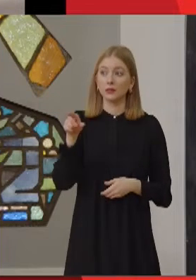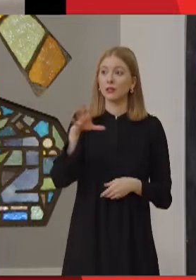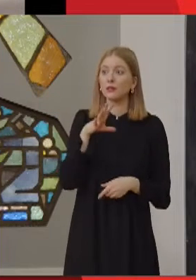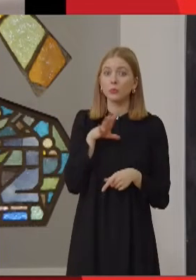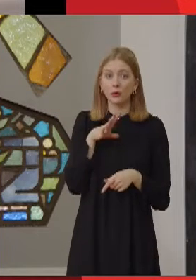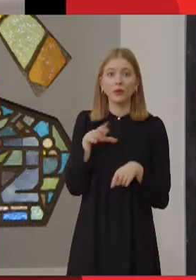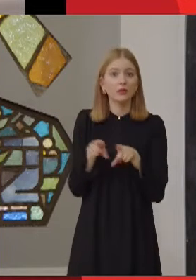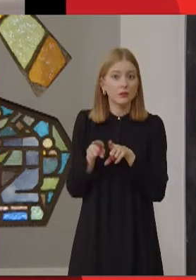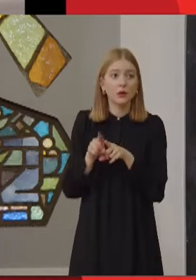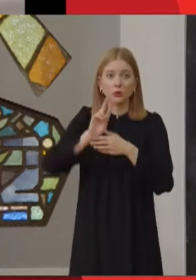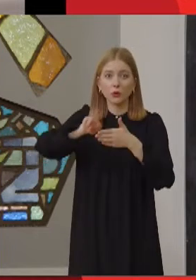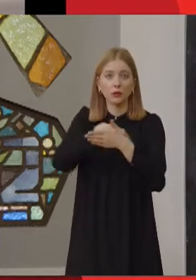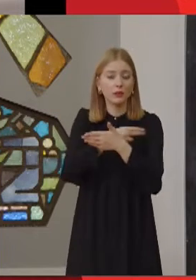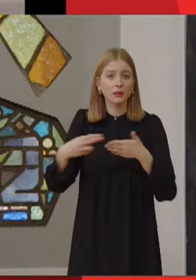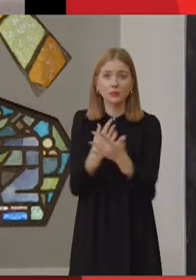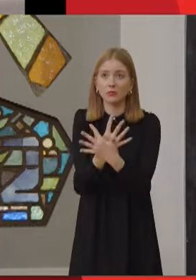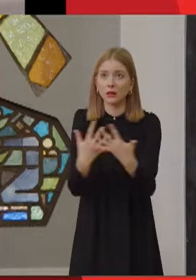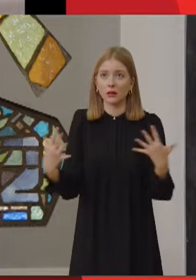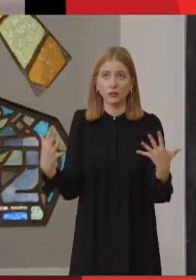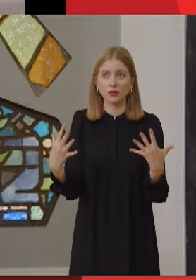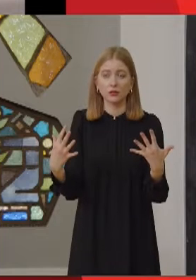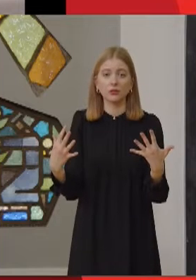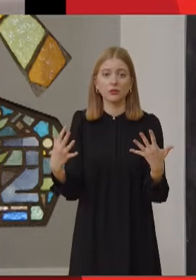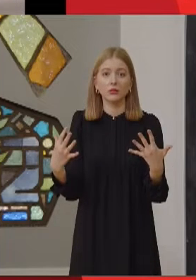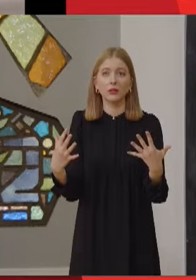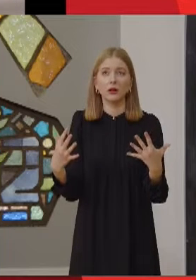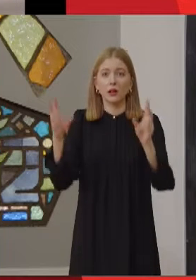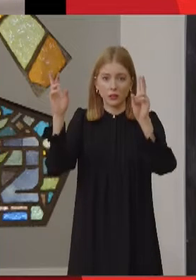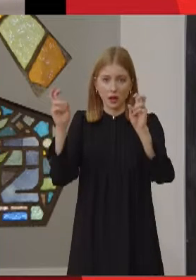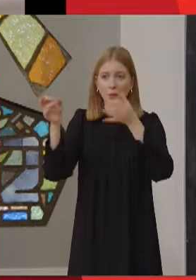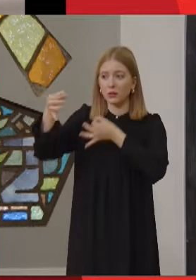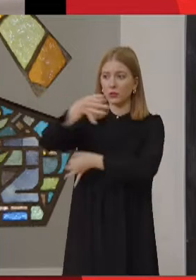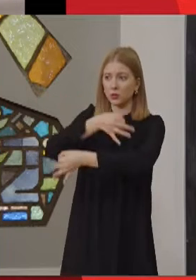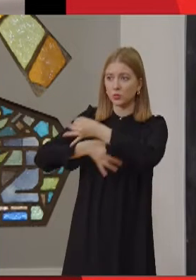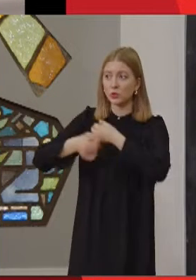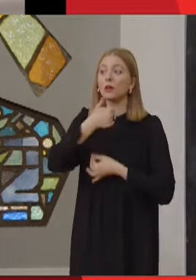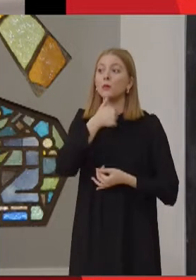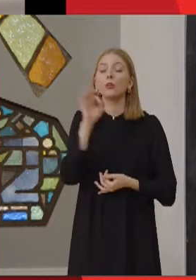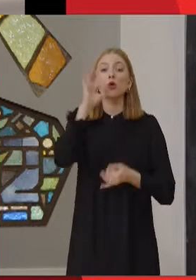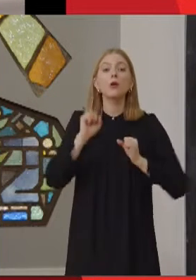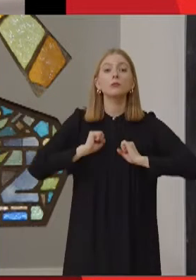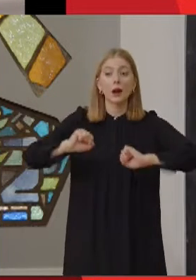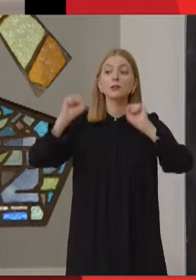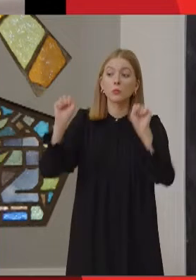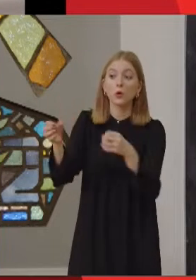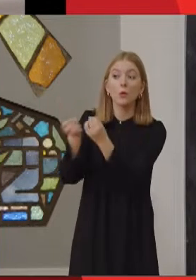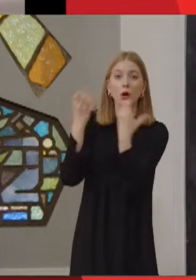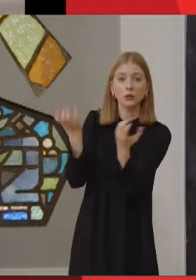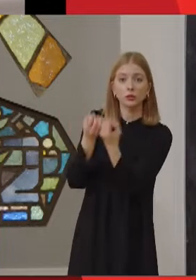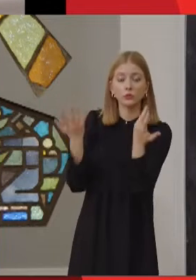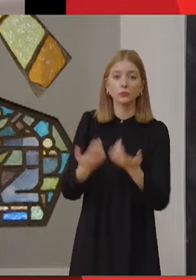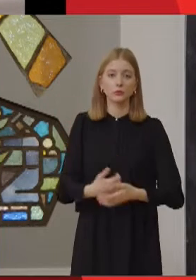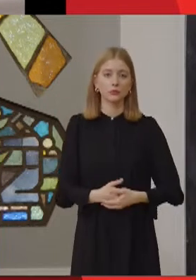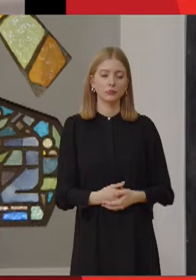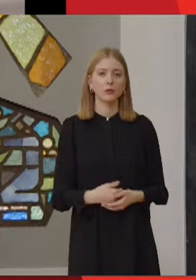Some processes related to the convention have also taken place in that country. Could you comment on the aspect